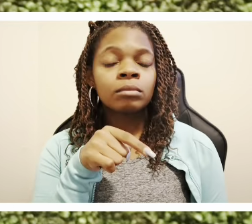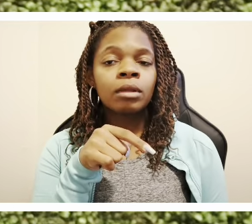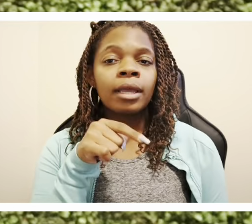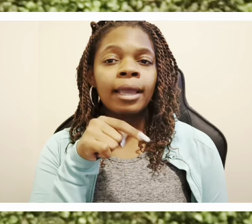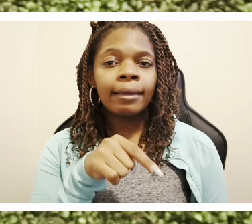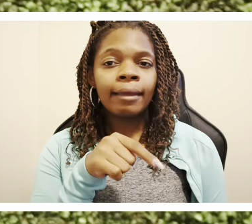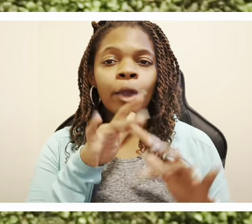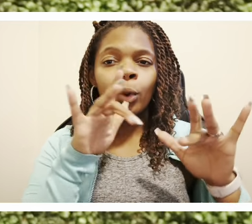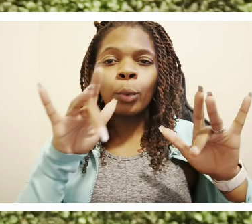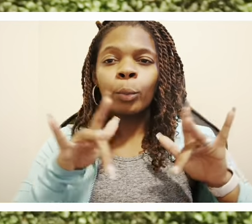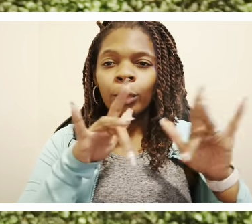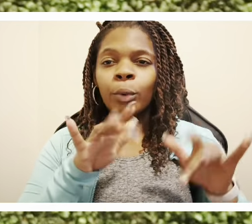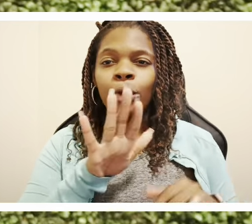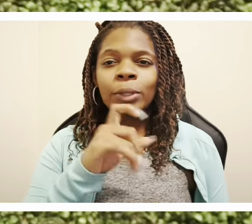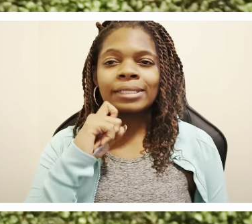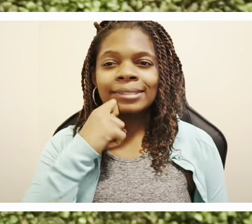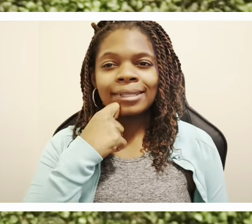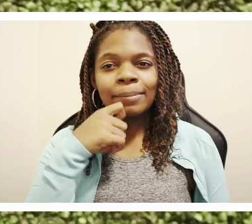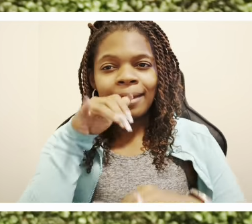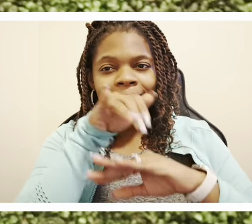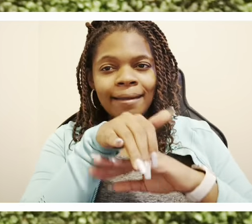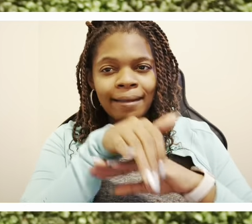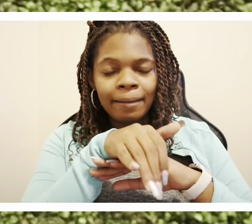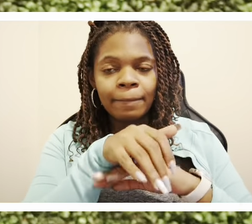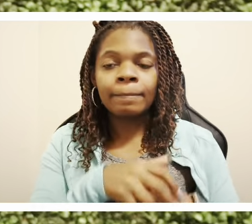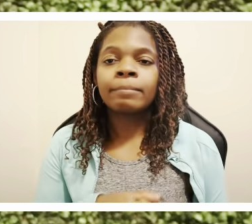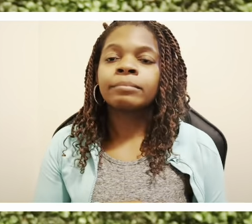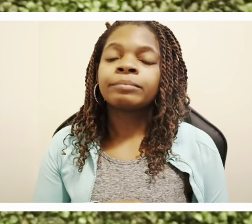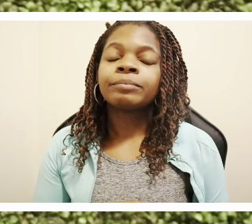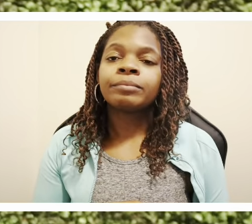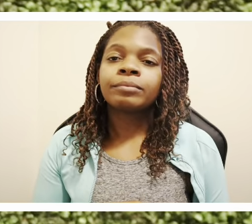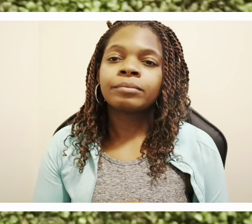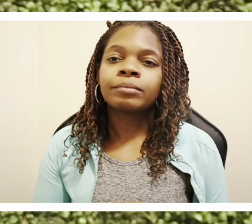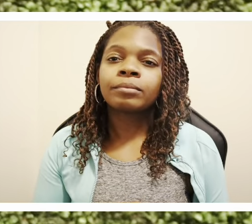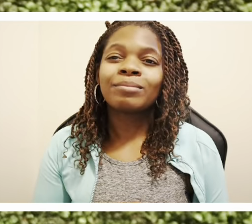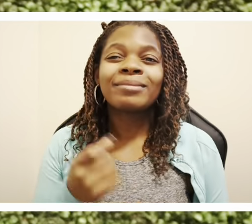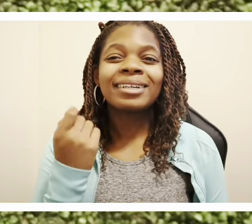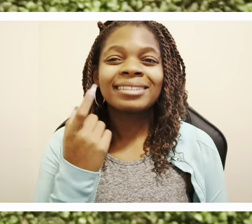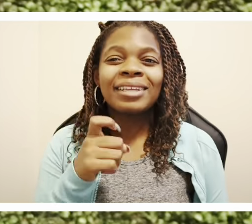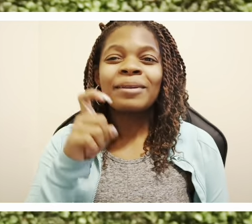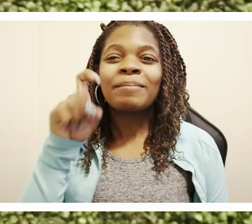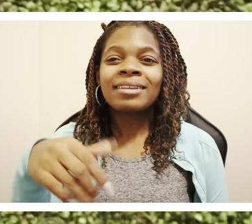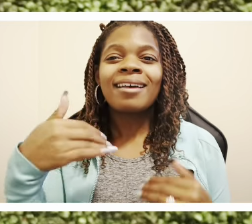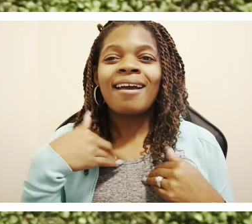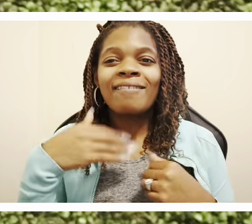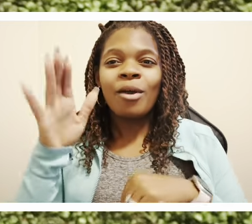Now, the Apple Watch as of recently has it where it does track your sleep.